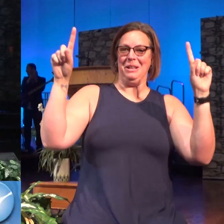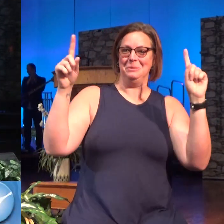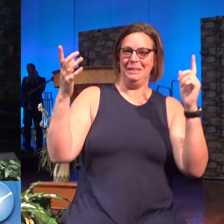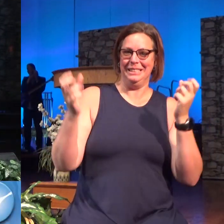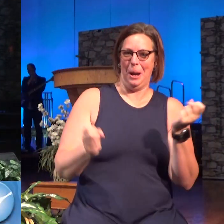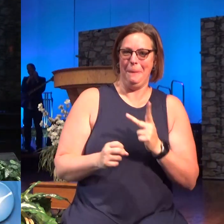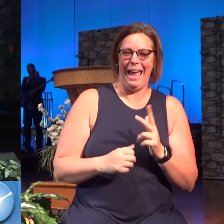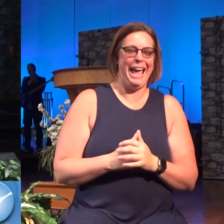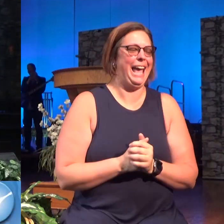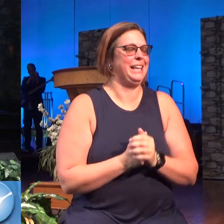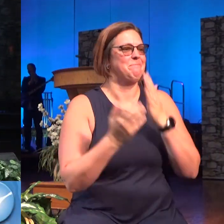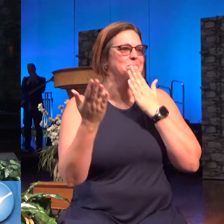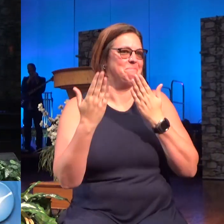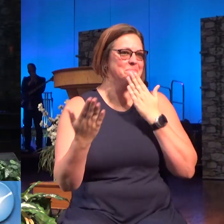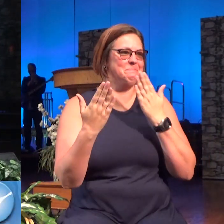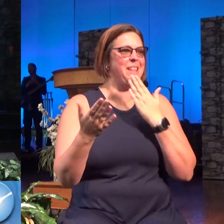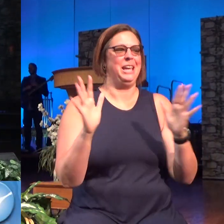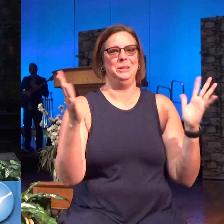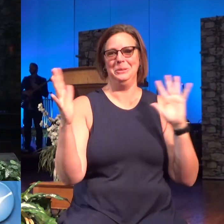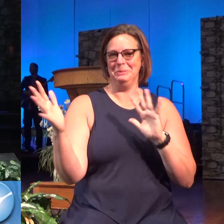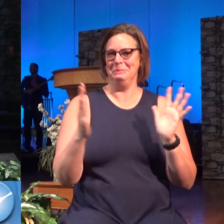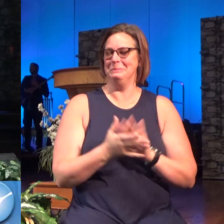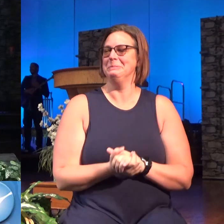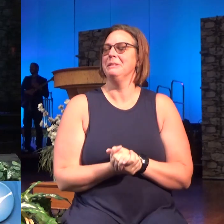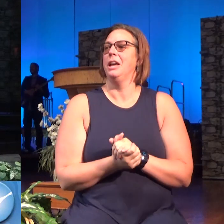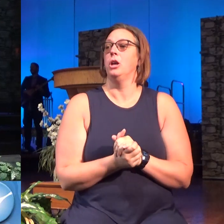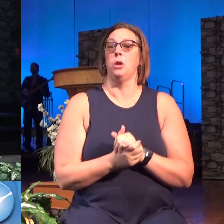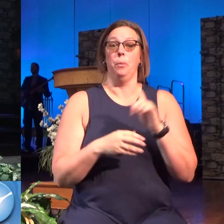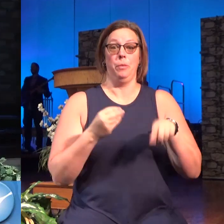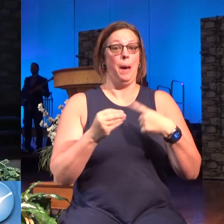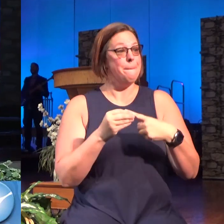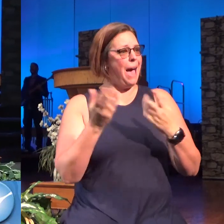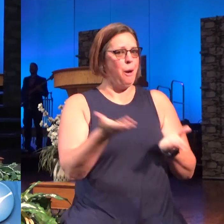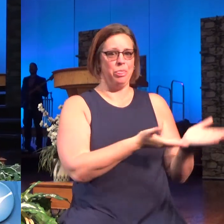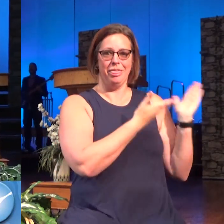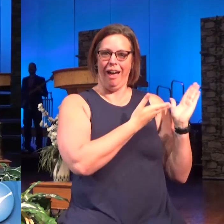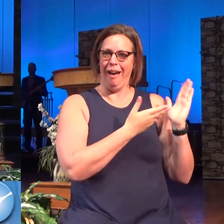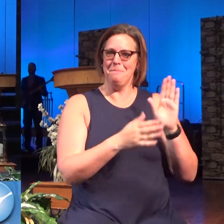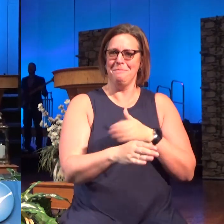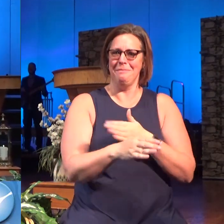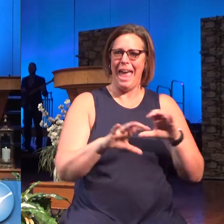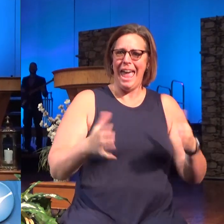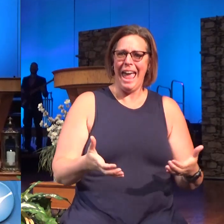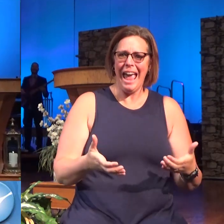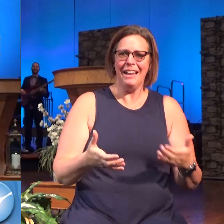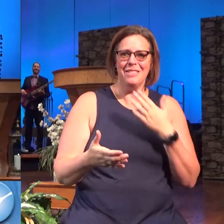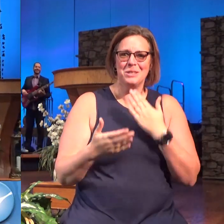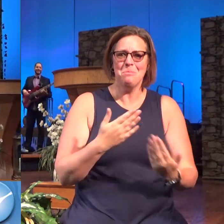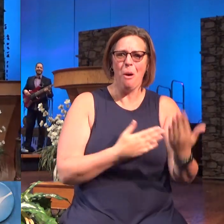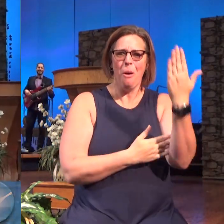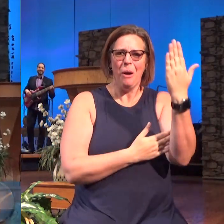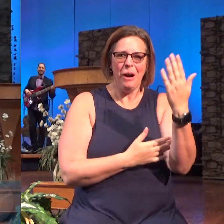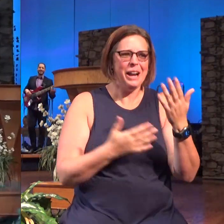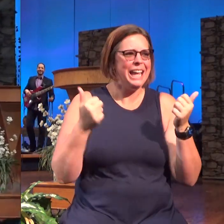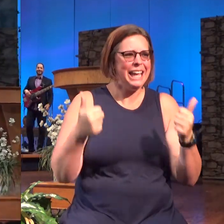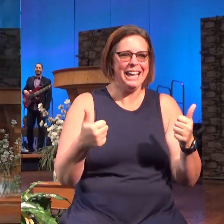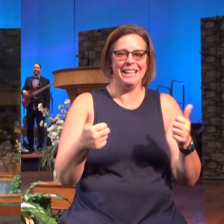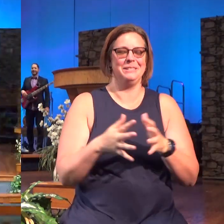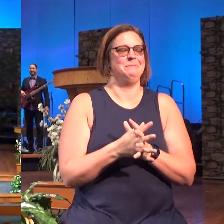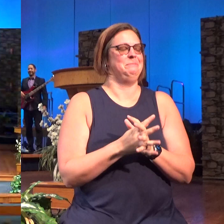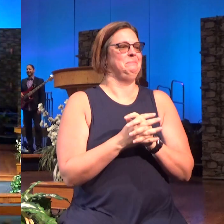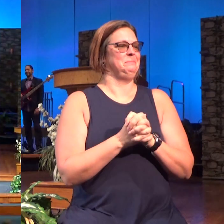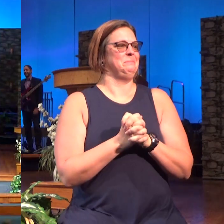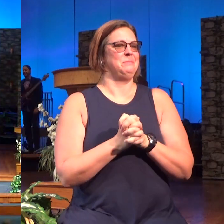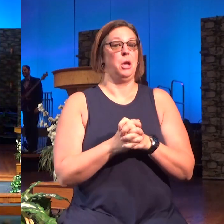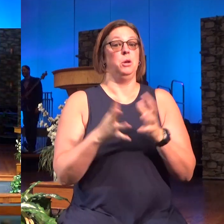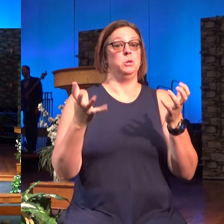you. Thank you very much. So, how about the Mile High All-Stars this morning, huh? Aren't they sounding good? So,